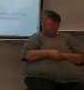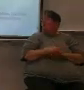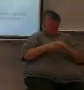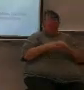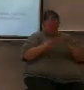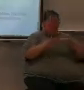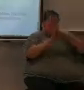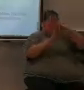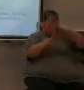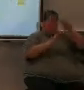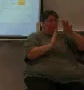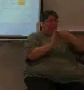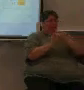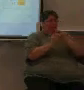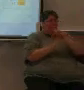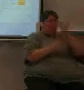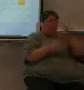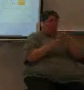the